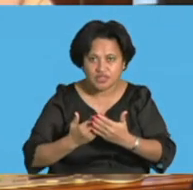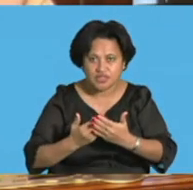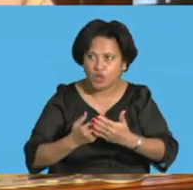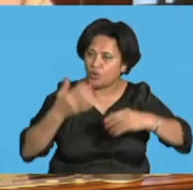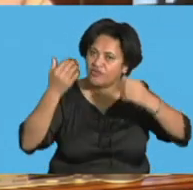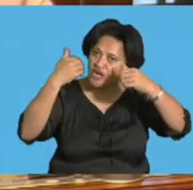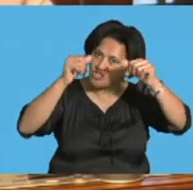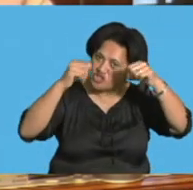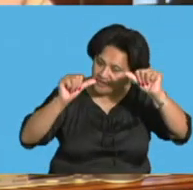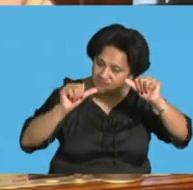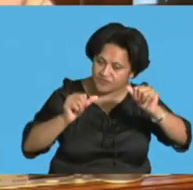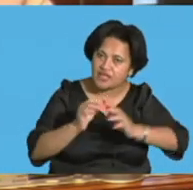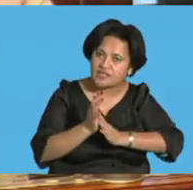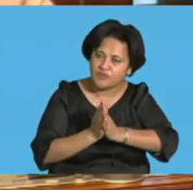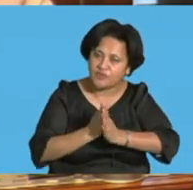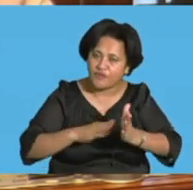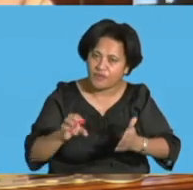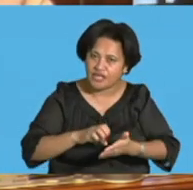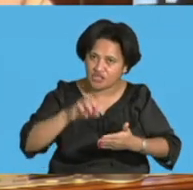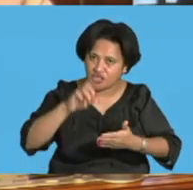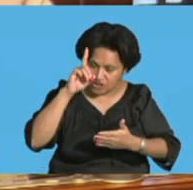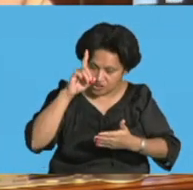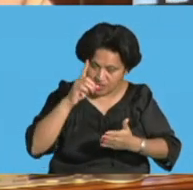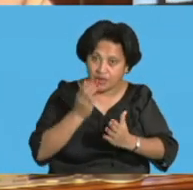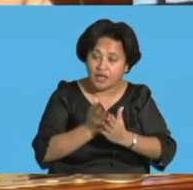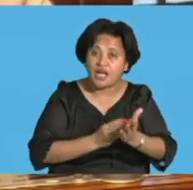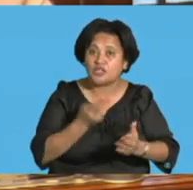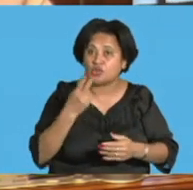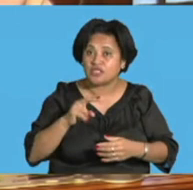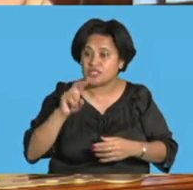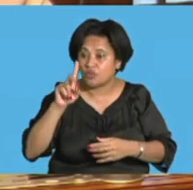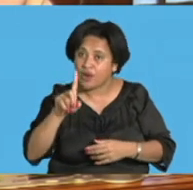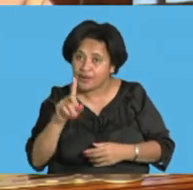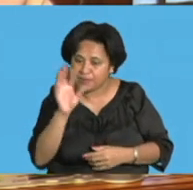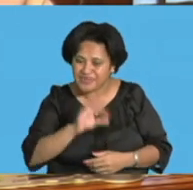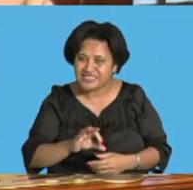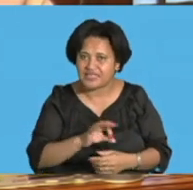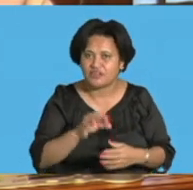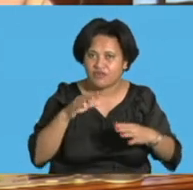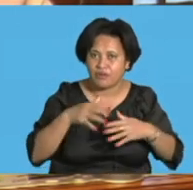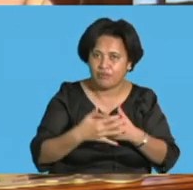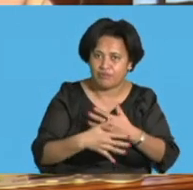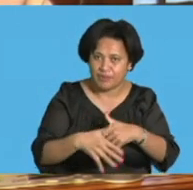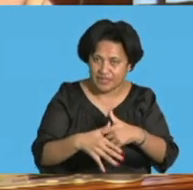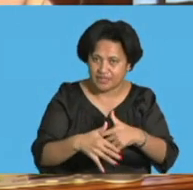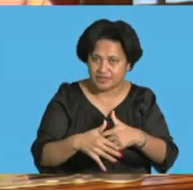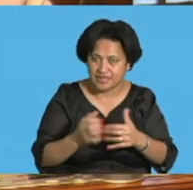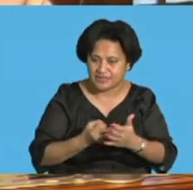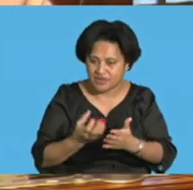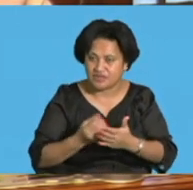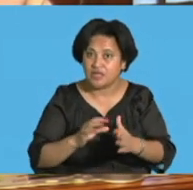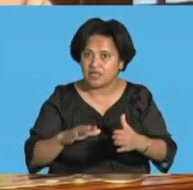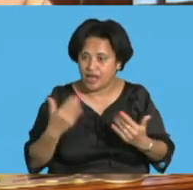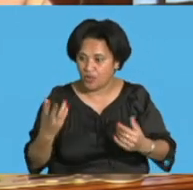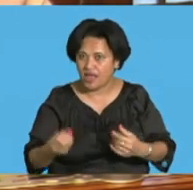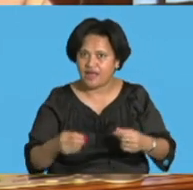an education sector budget equivalent of 21% of public expenditure. We are now being challenged to continue